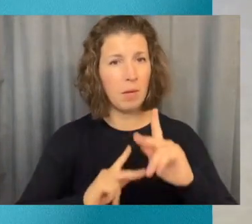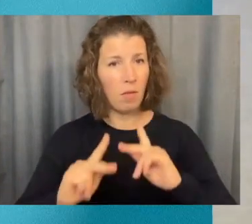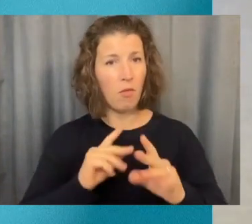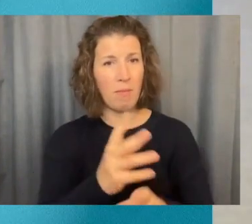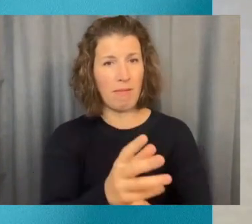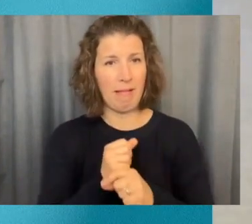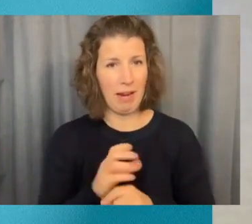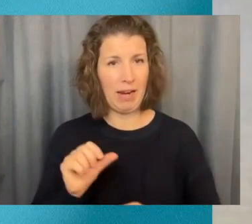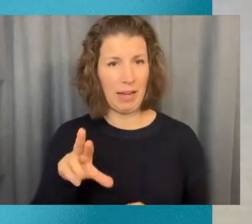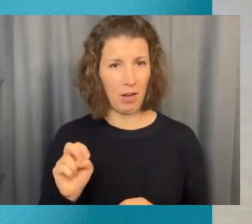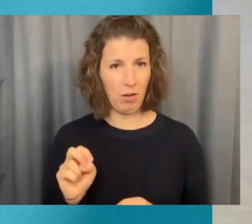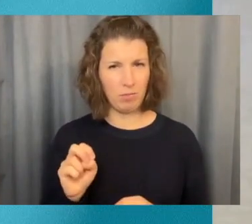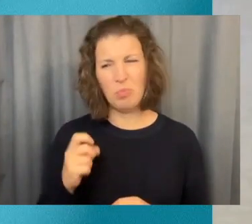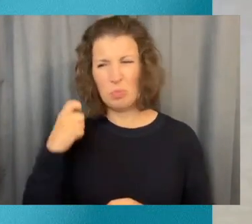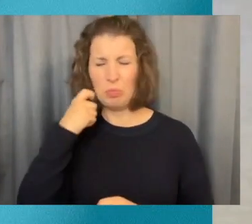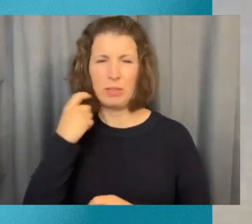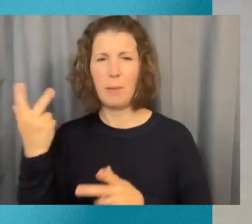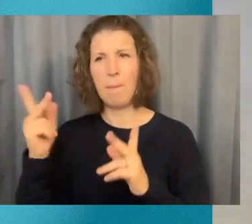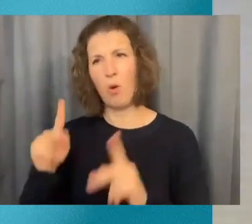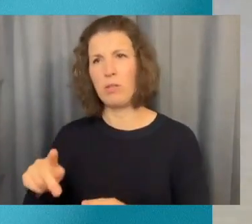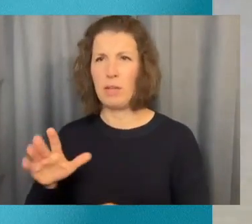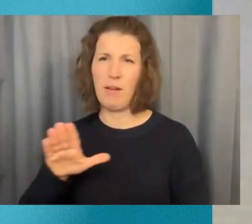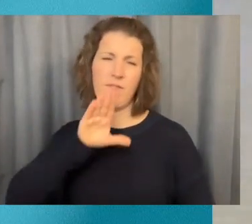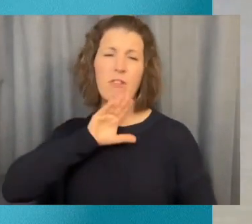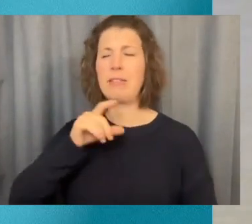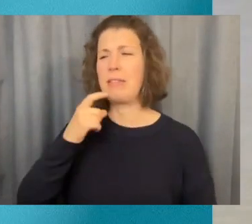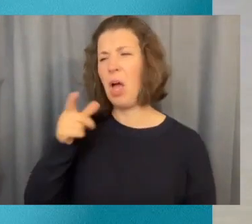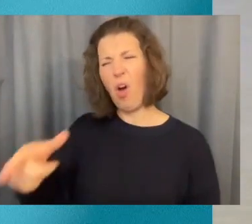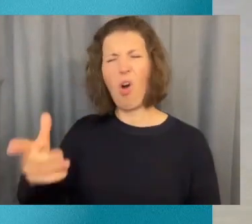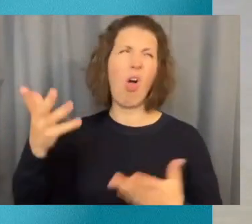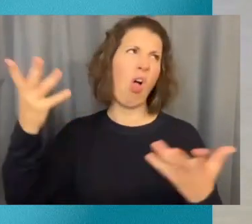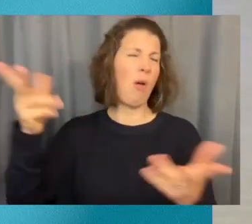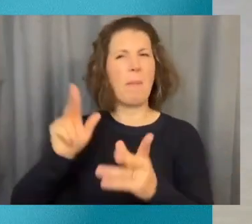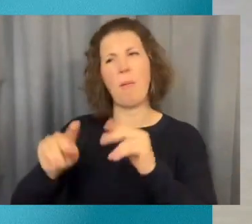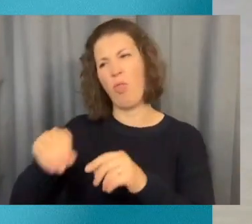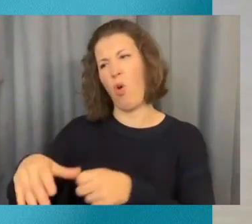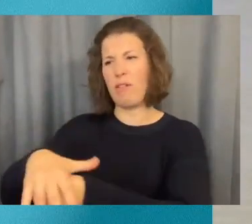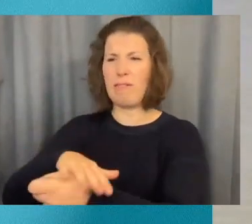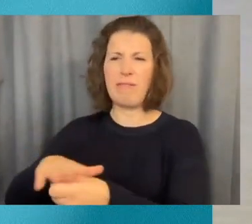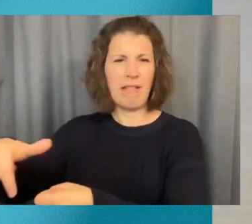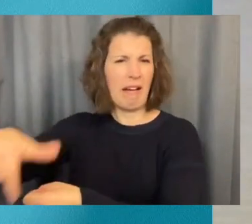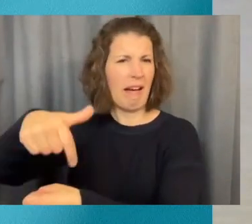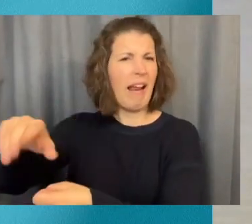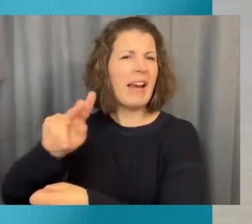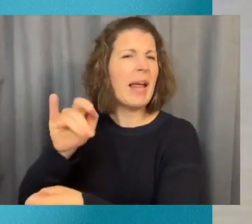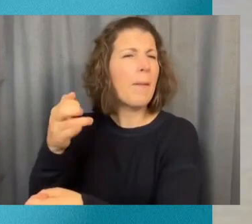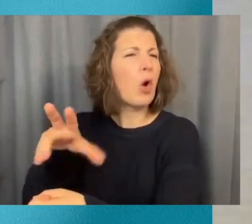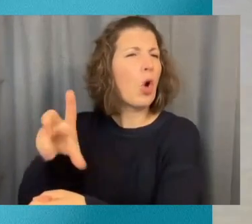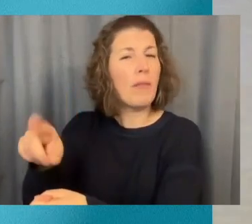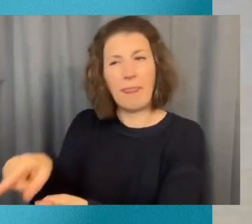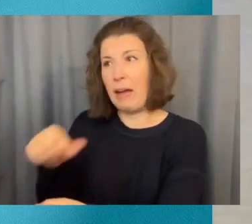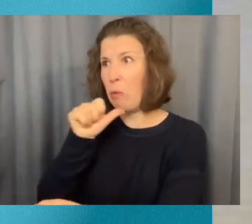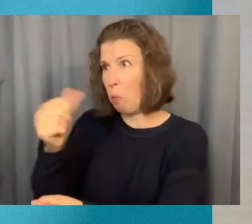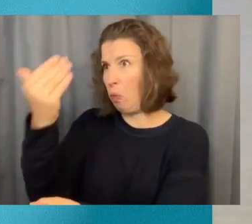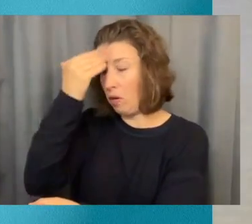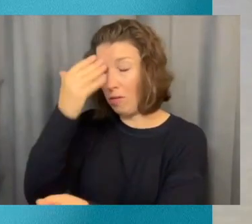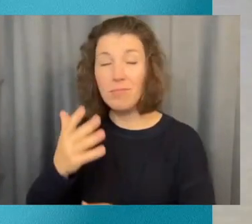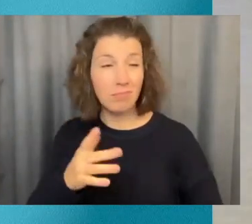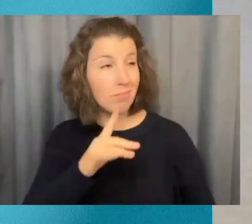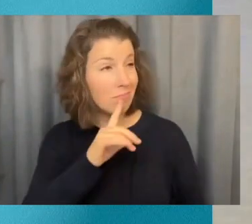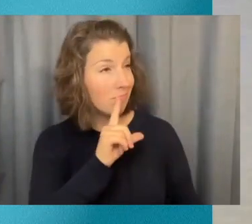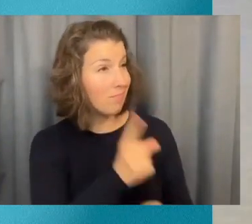oh my God, those people in these neighborhoods, don't they know? They don't know, because we don't usually tell